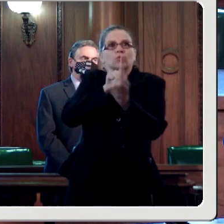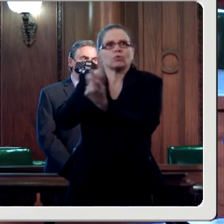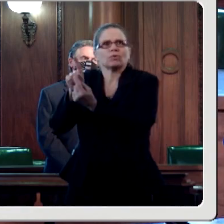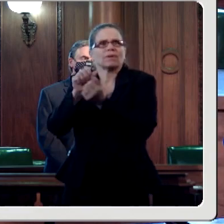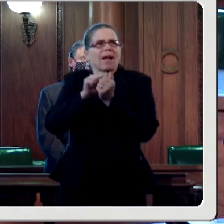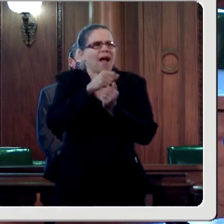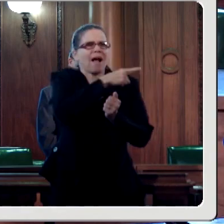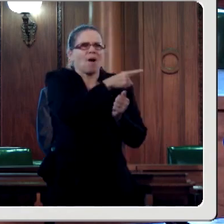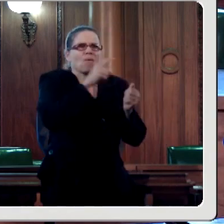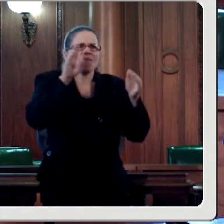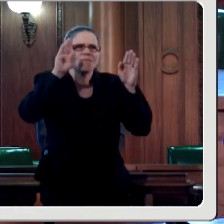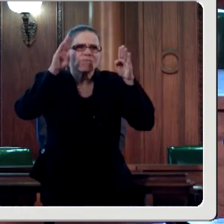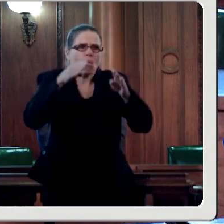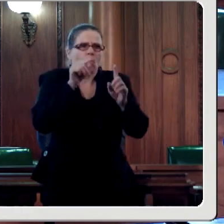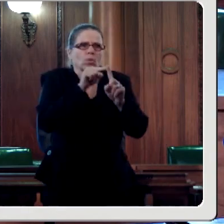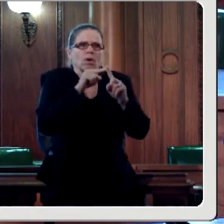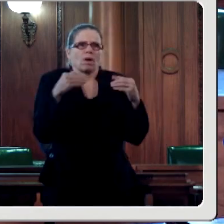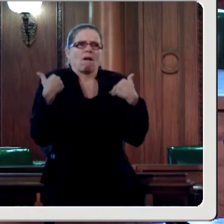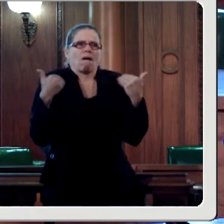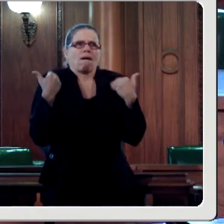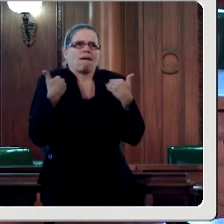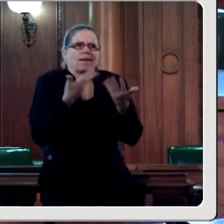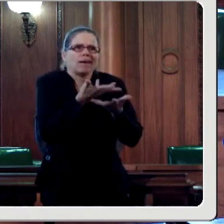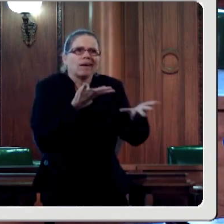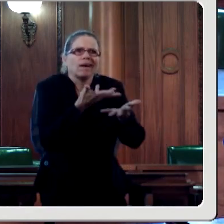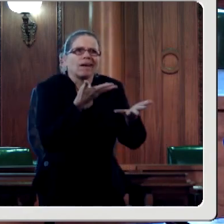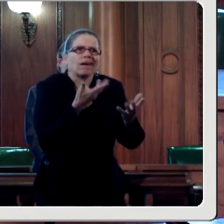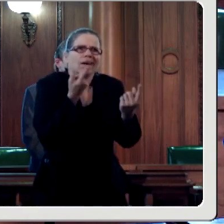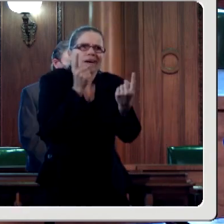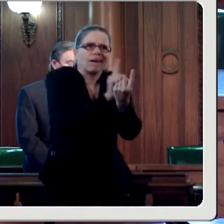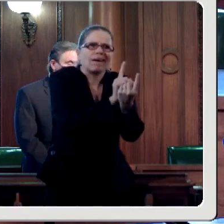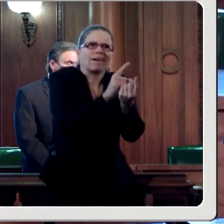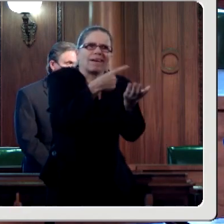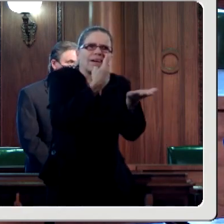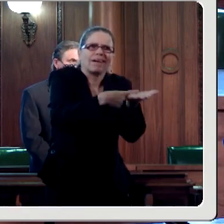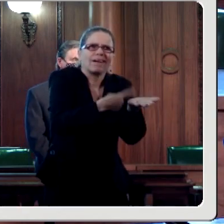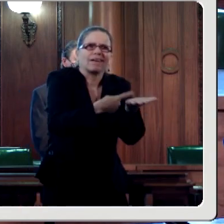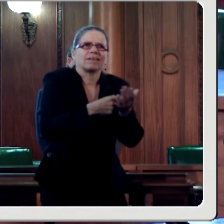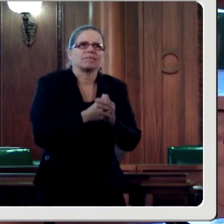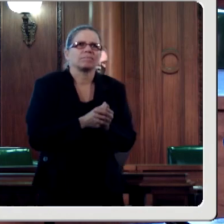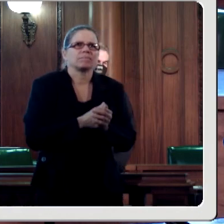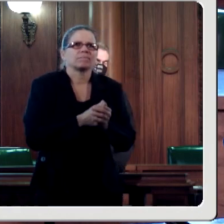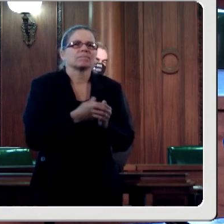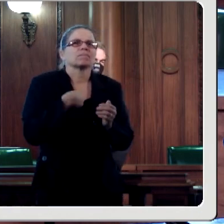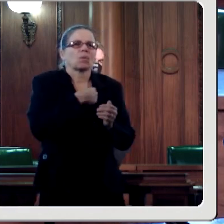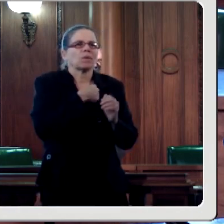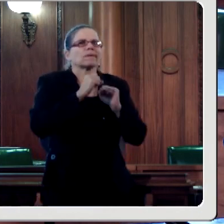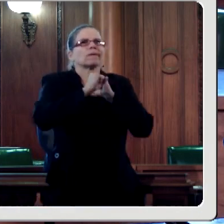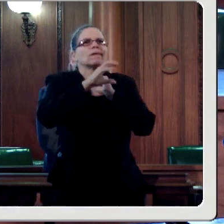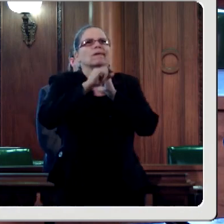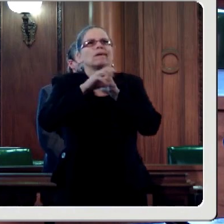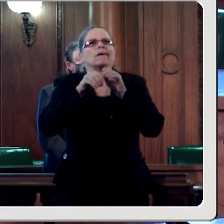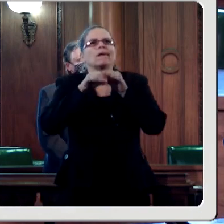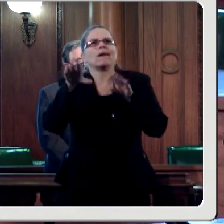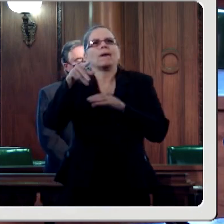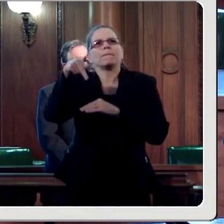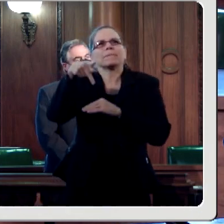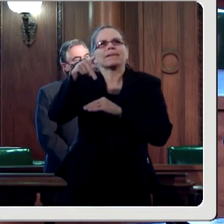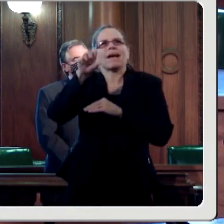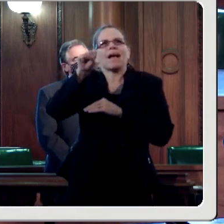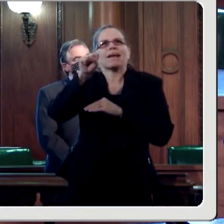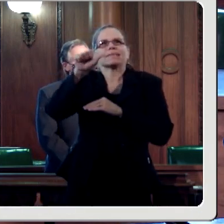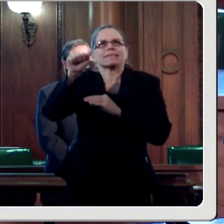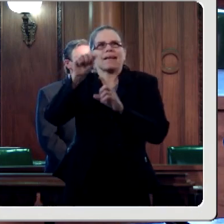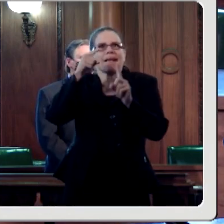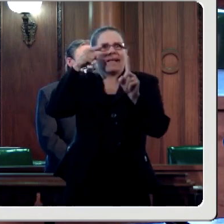do target that particular age group that we are going to adopt for the city of Springfield. So the messaging really is messaging